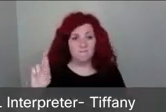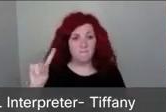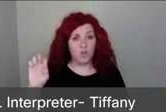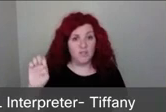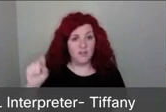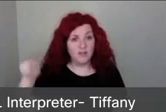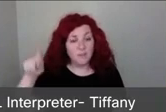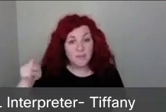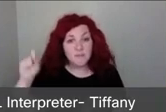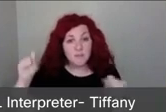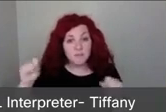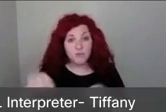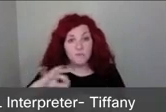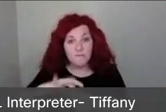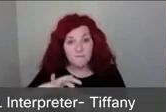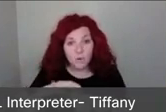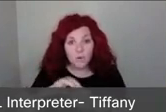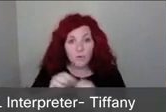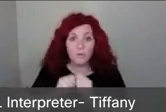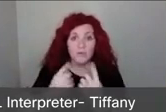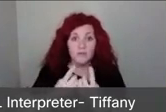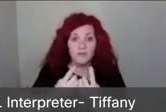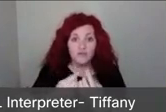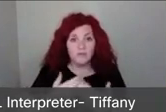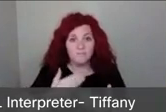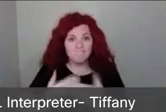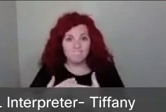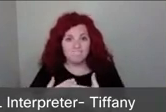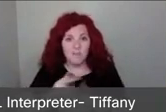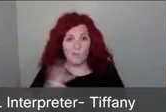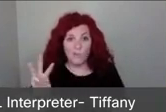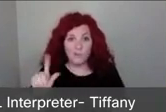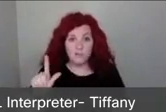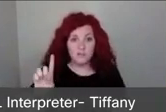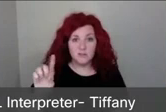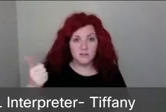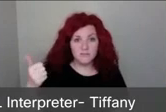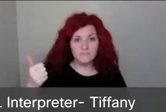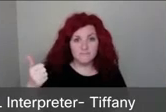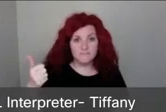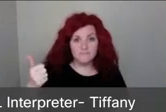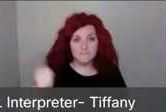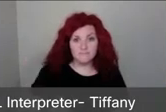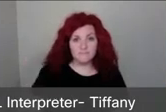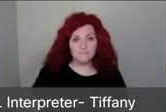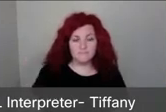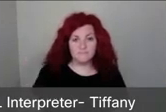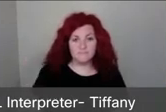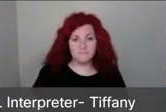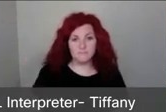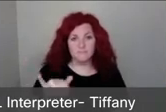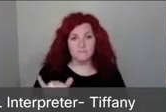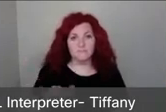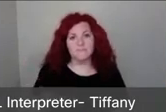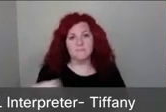to vote with the district that neighbors it to the west of LD10, of which is a light community of interest.